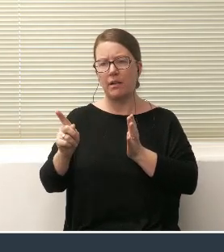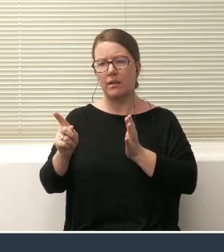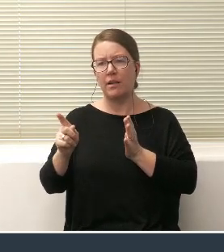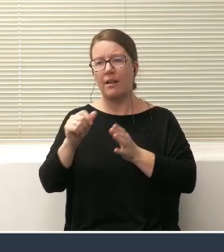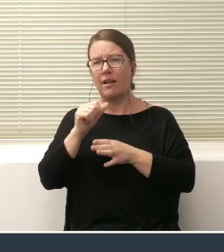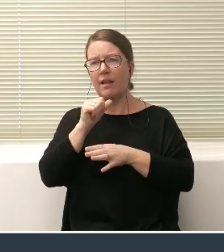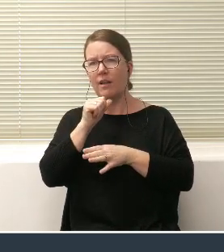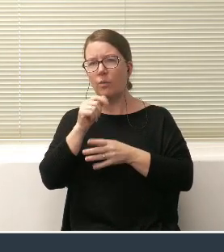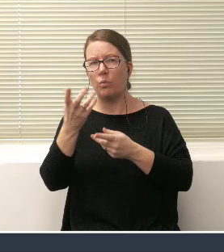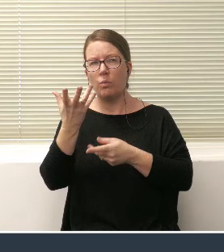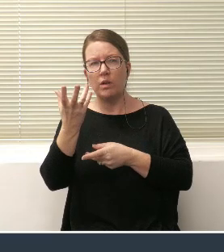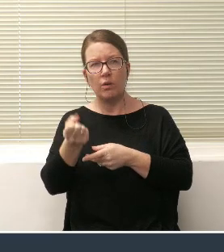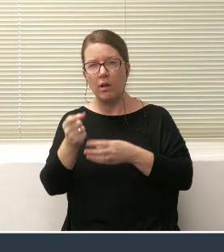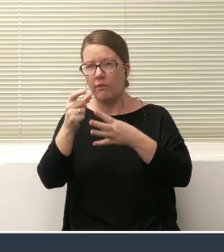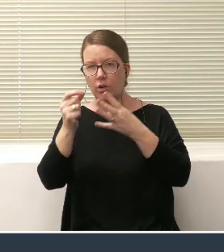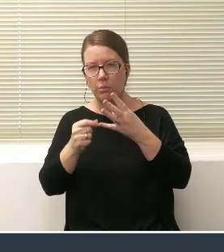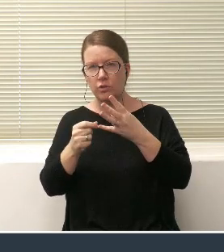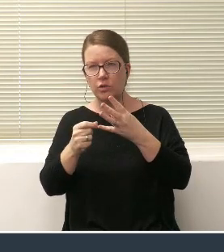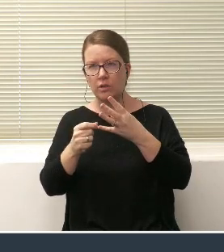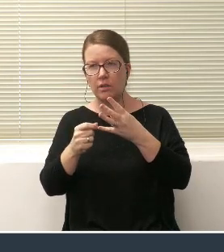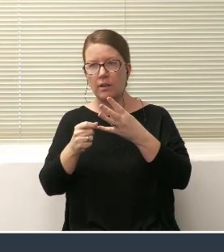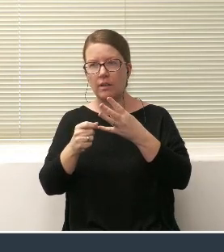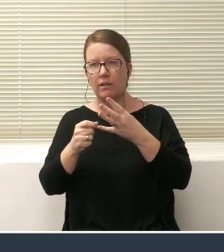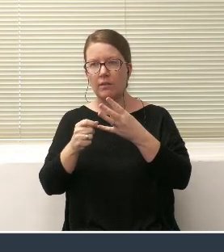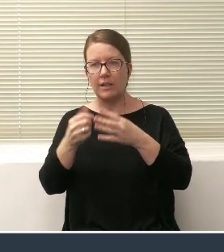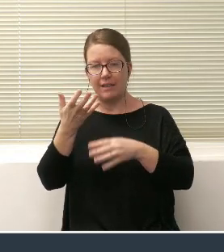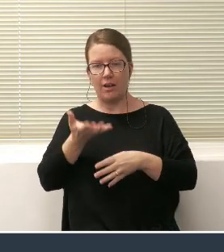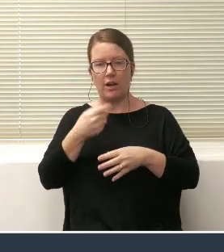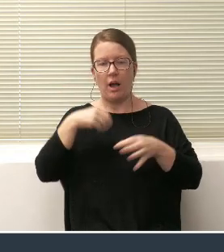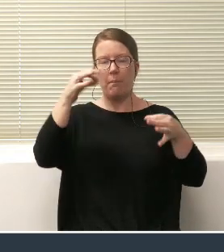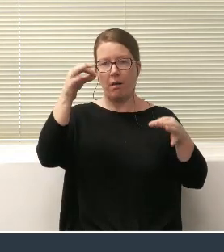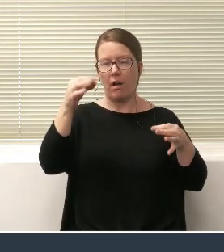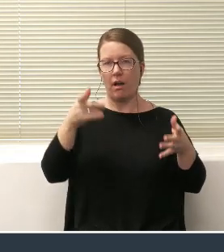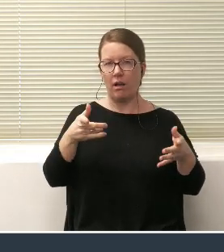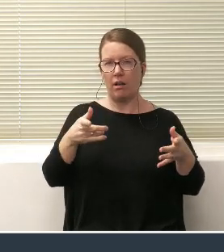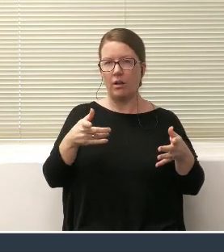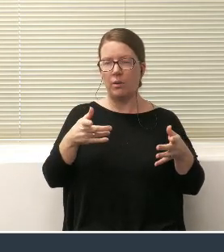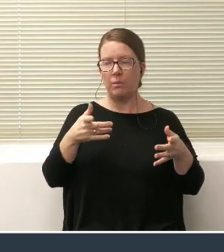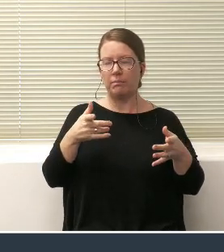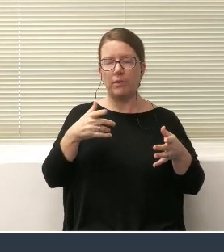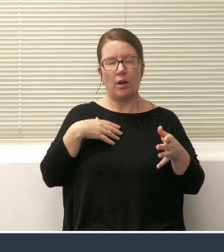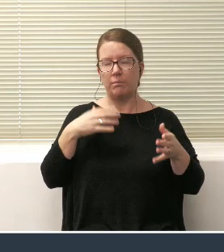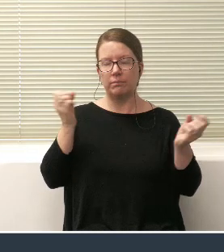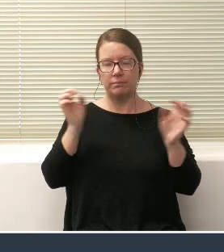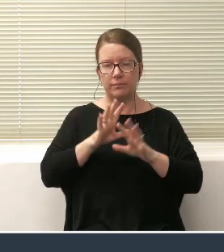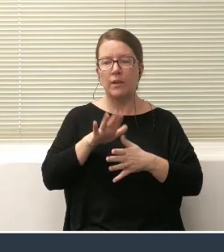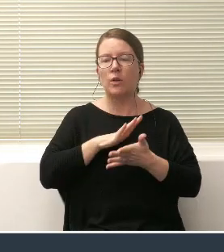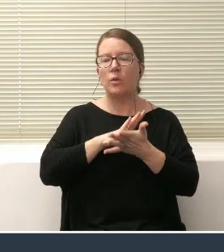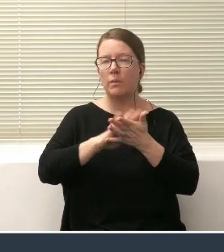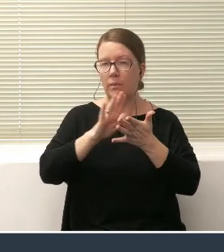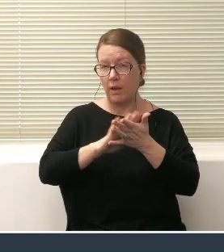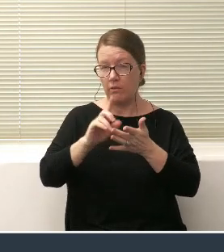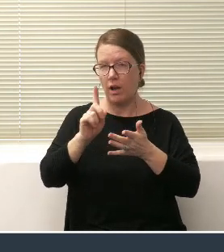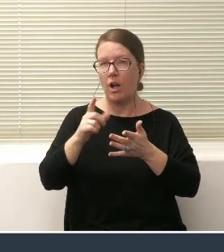that returns money to the ratepayer. I guess what I'm trying to get at is there, in your view, an option where we could